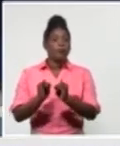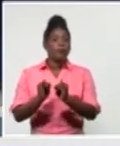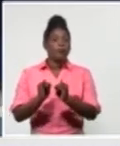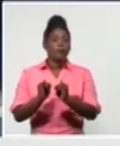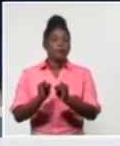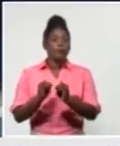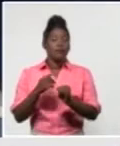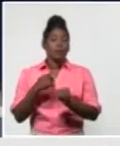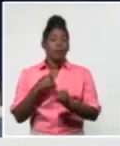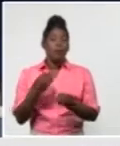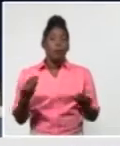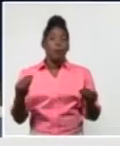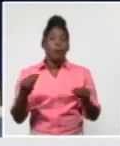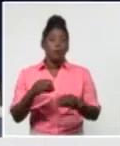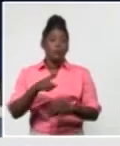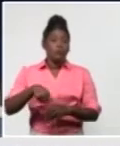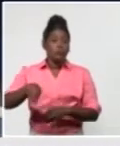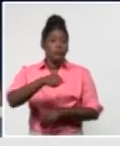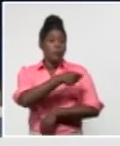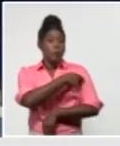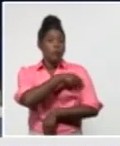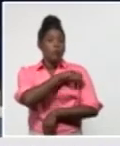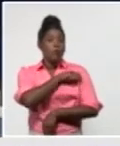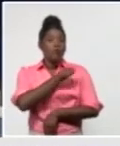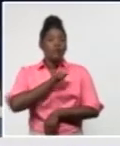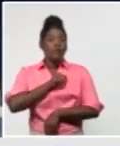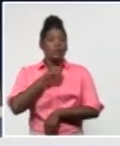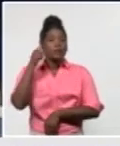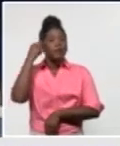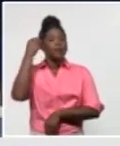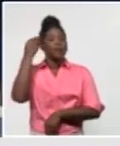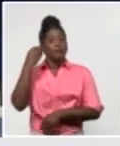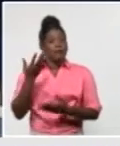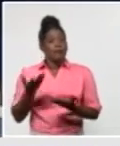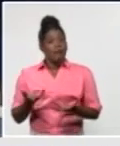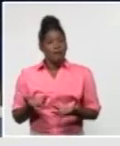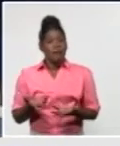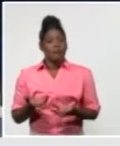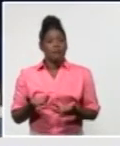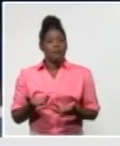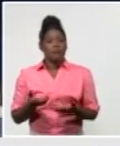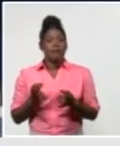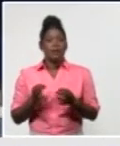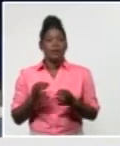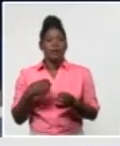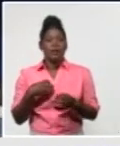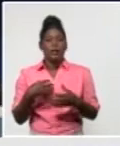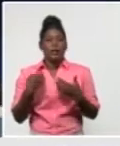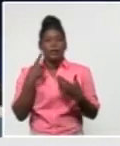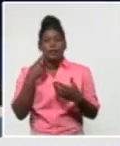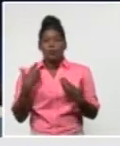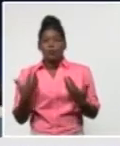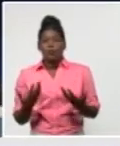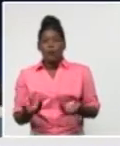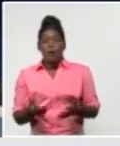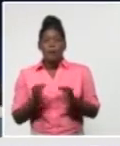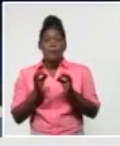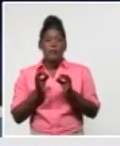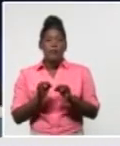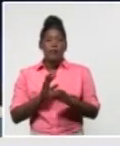I do not deny that our population was waiting for. With regard to moving